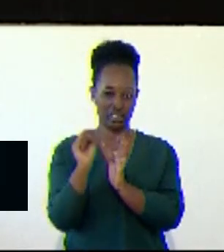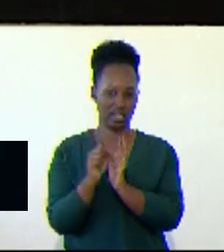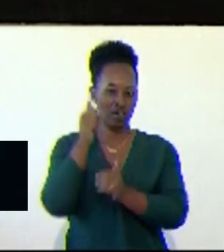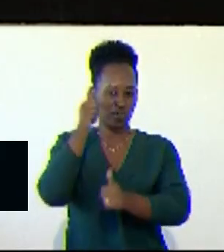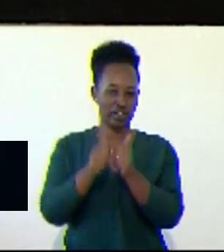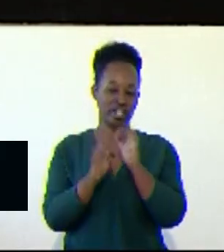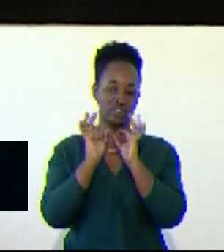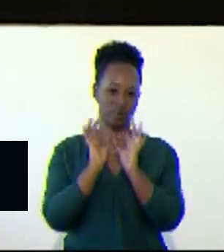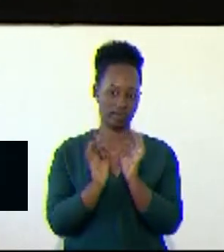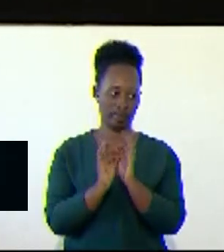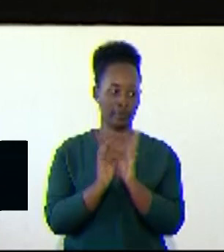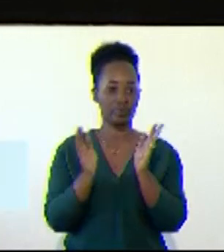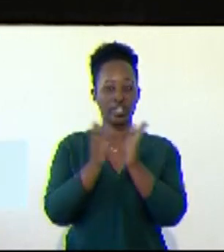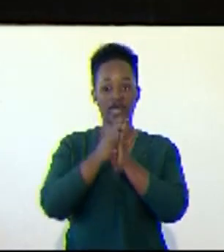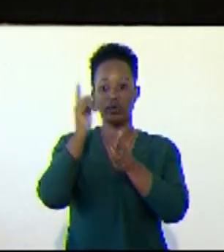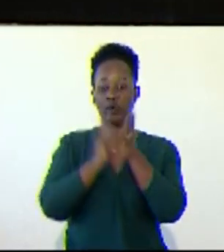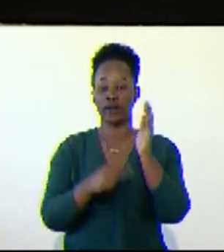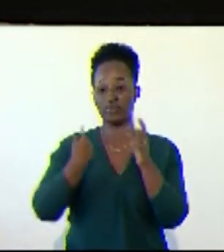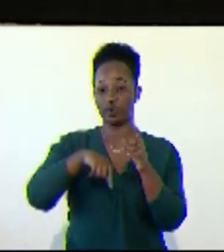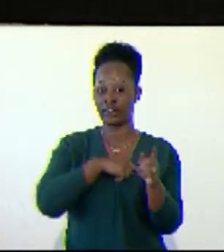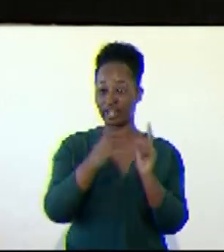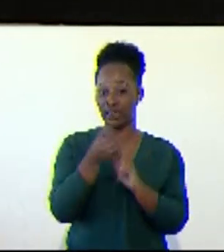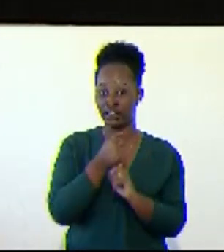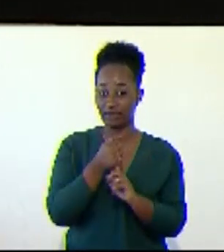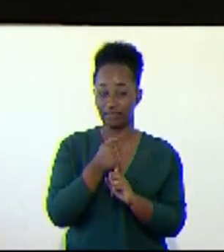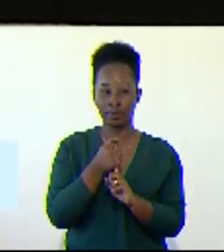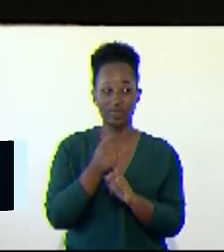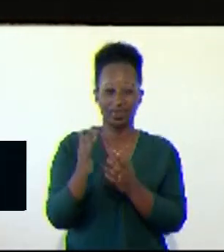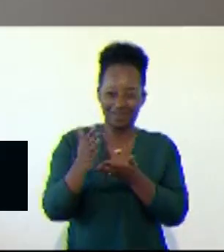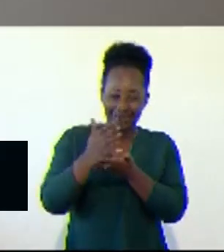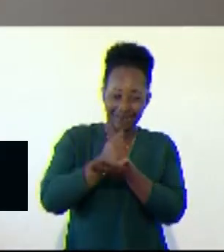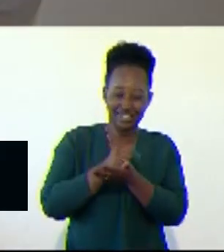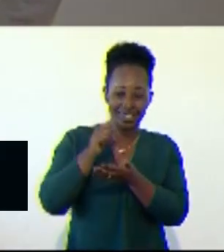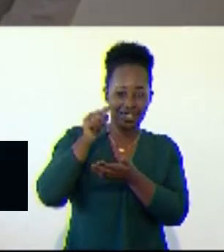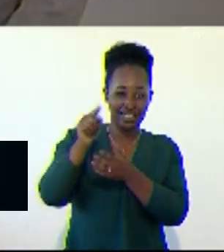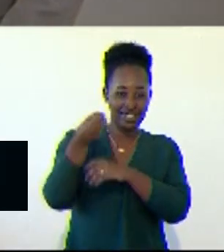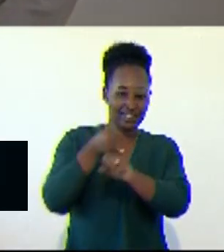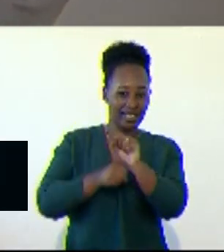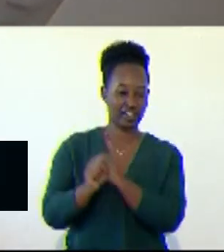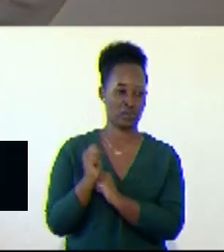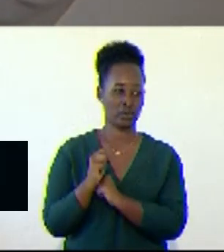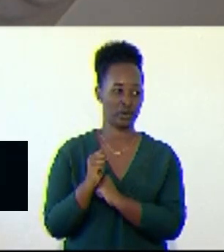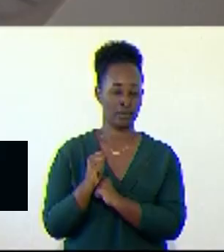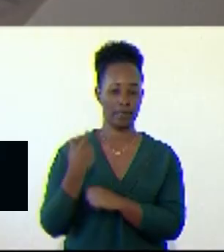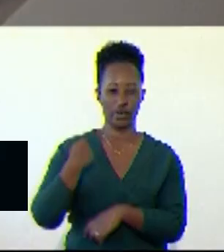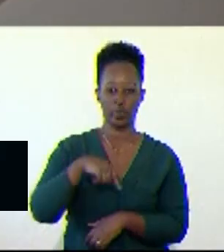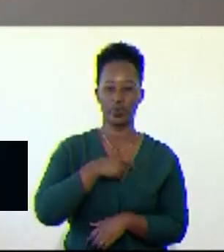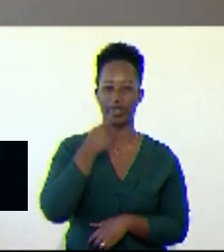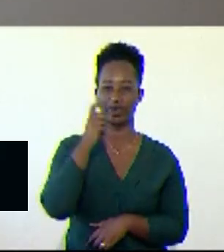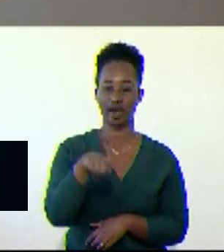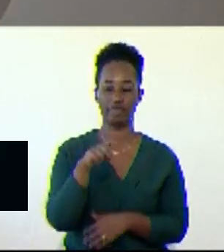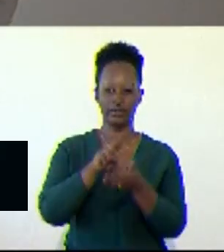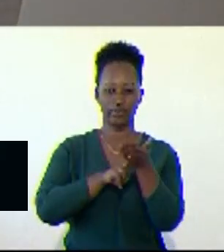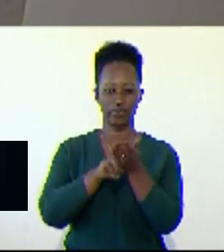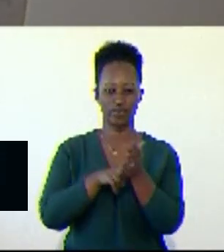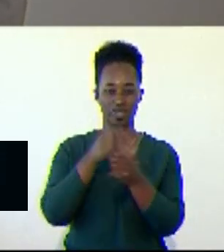suitable. And what do we get? To carry out this reaction, we have to